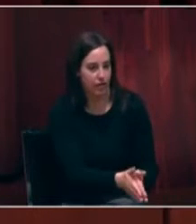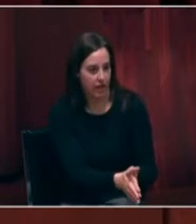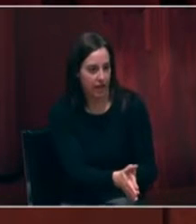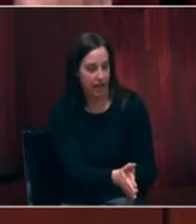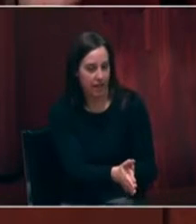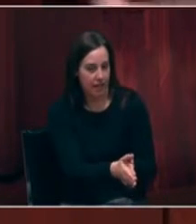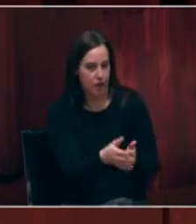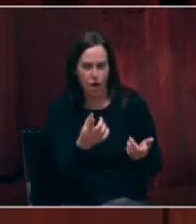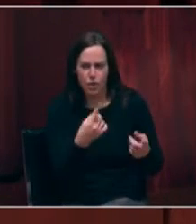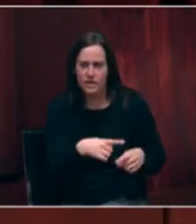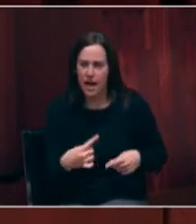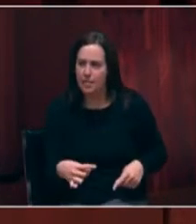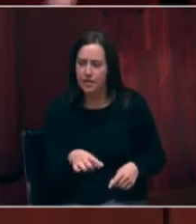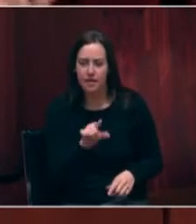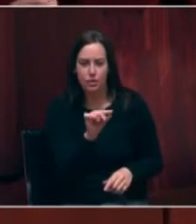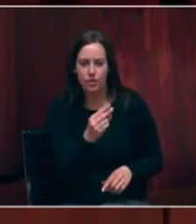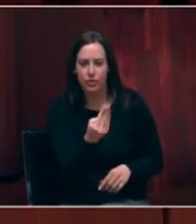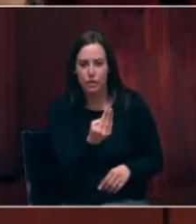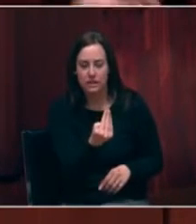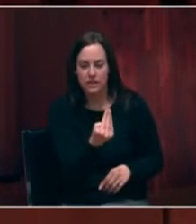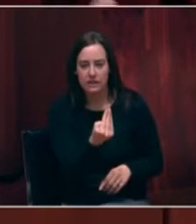going on in the government in